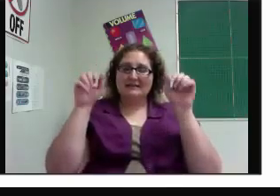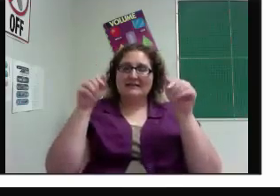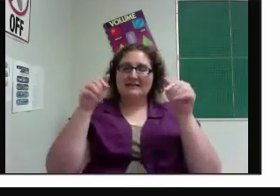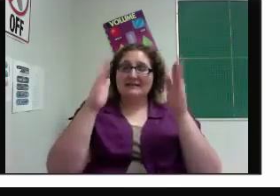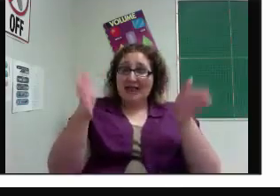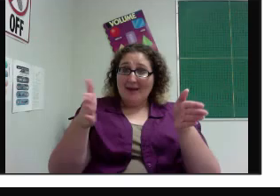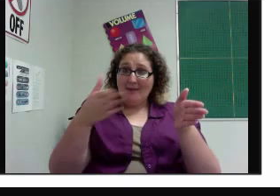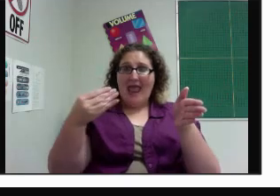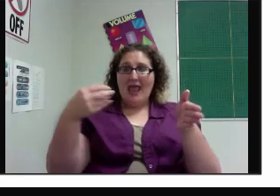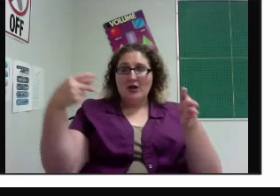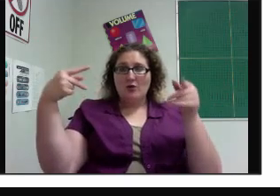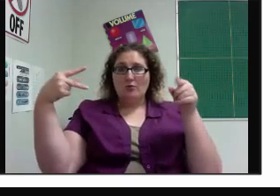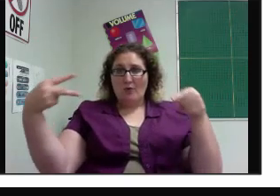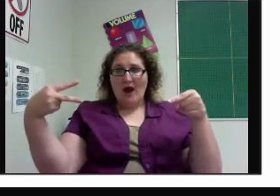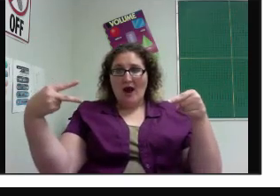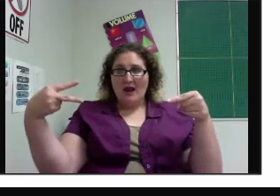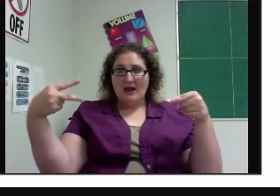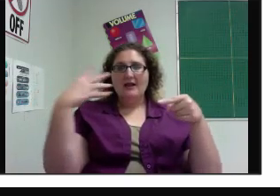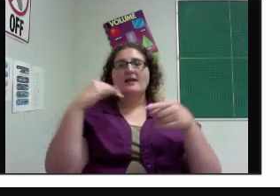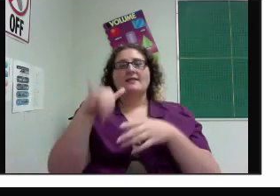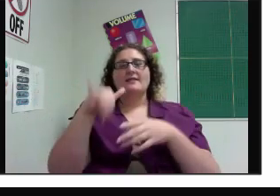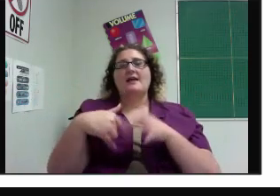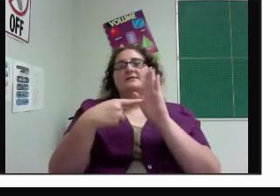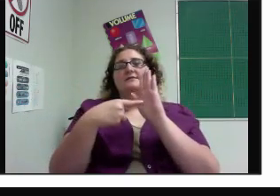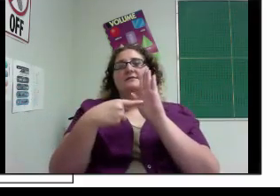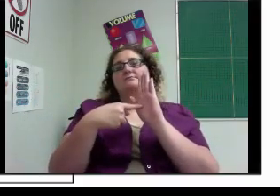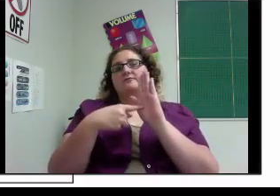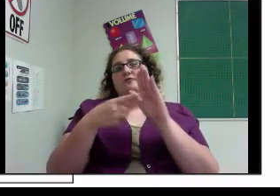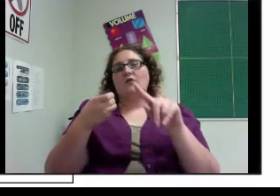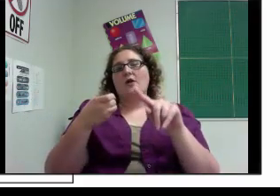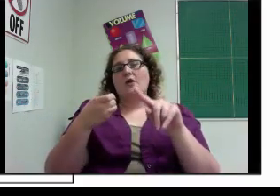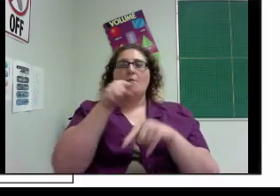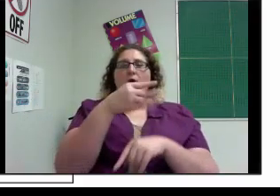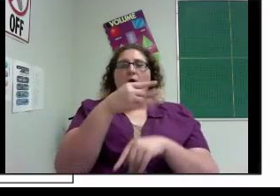is the set of all points in 3 dimensions. Similarly, the